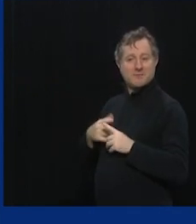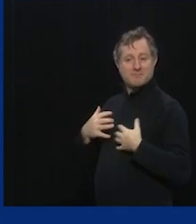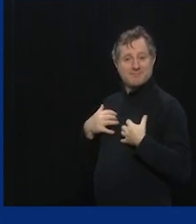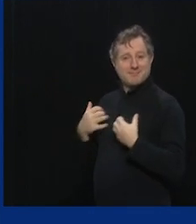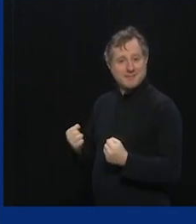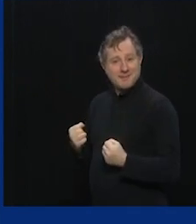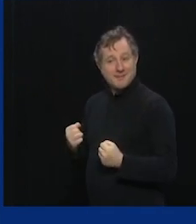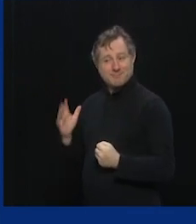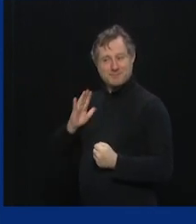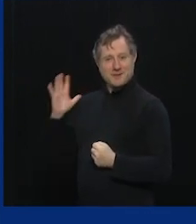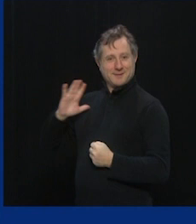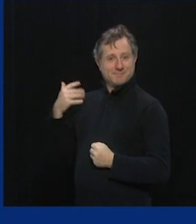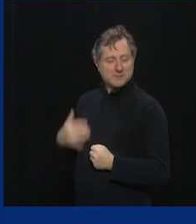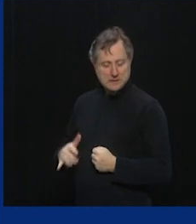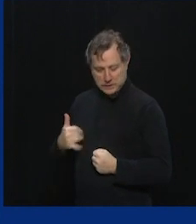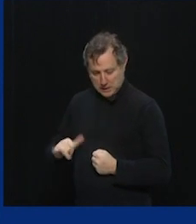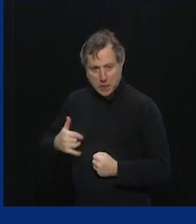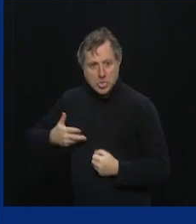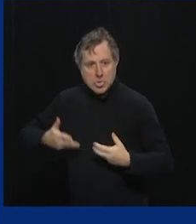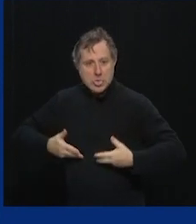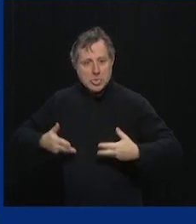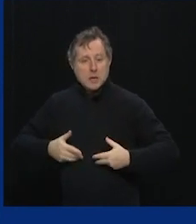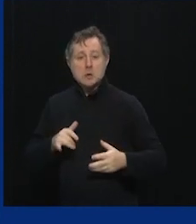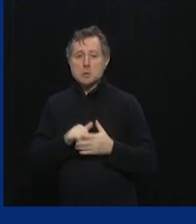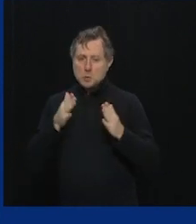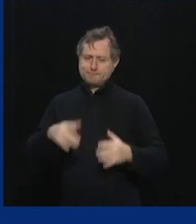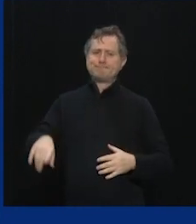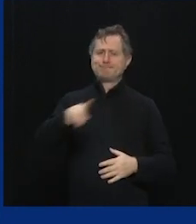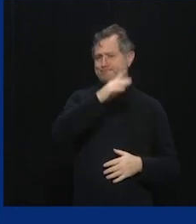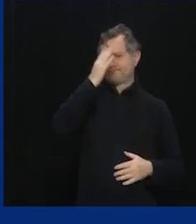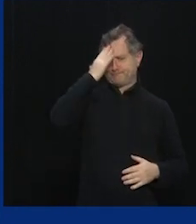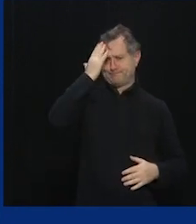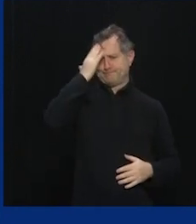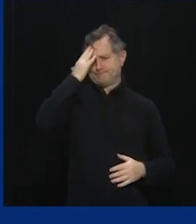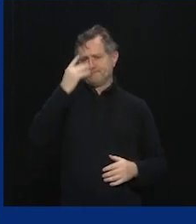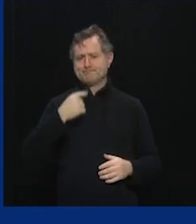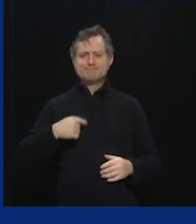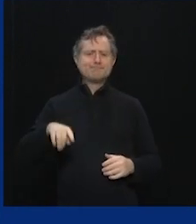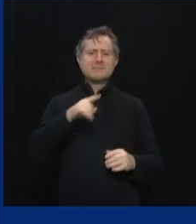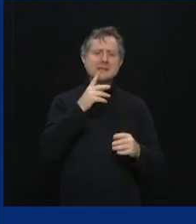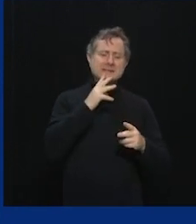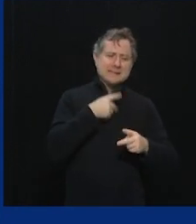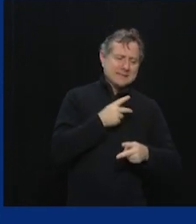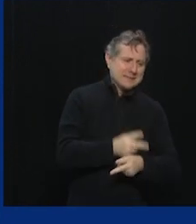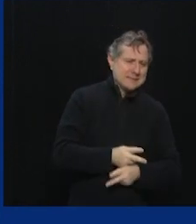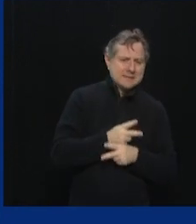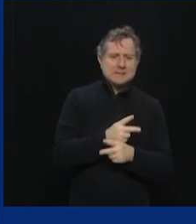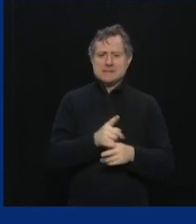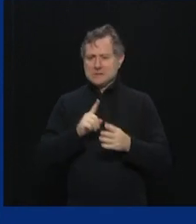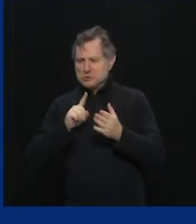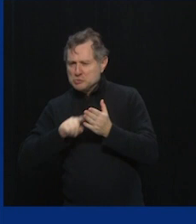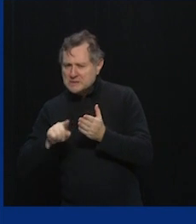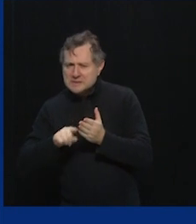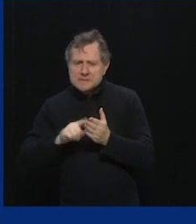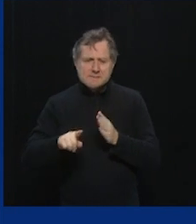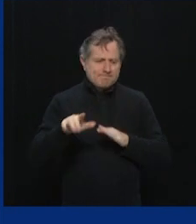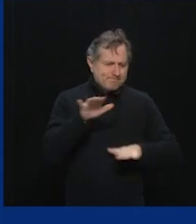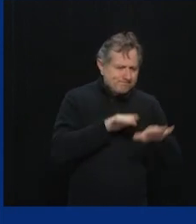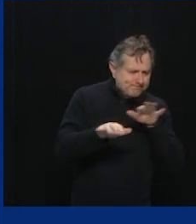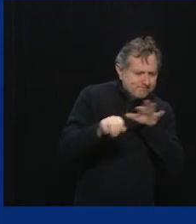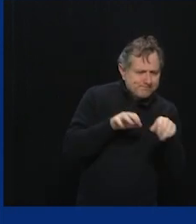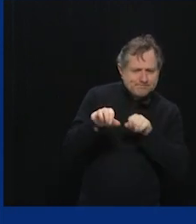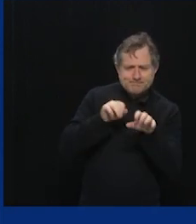I want New Yorkers to know. That your state is on this, and we'll be making sure that we convene the smartest, best researchers, and we may